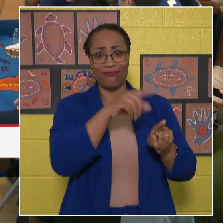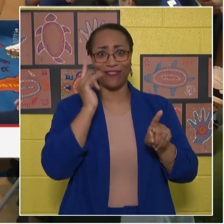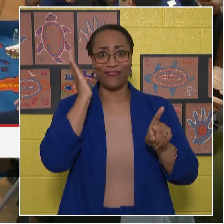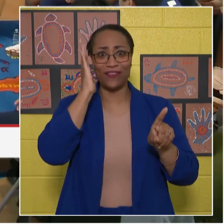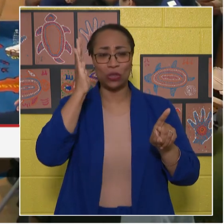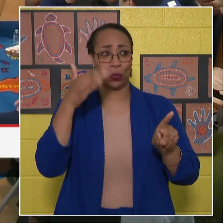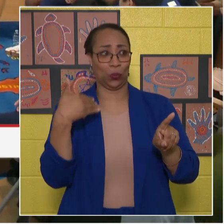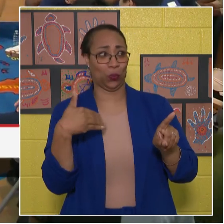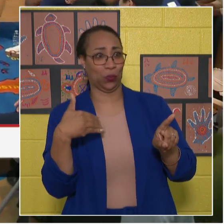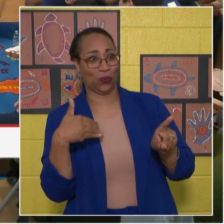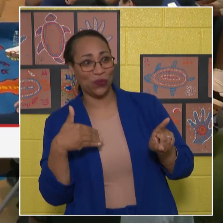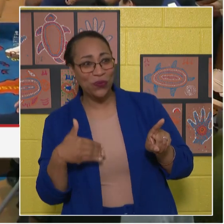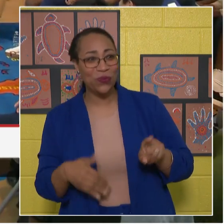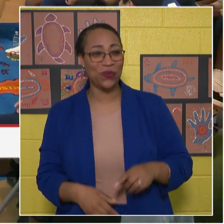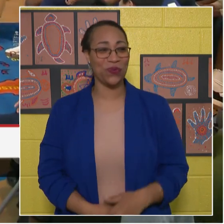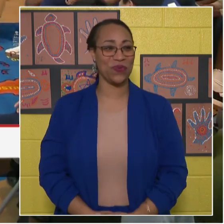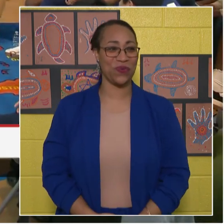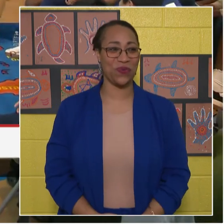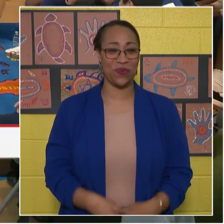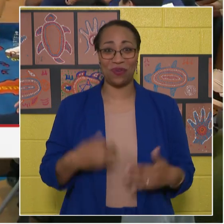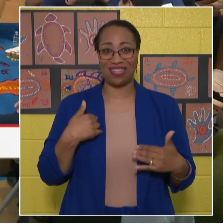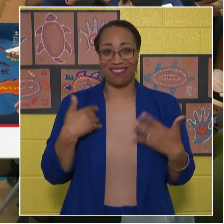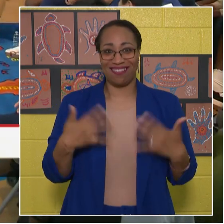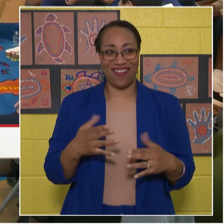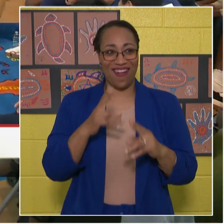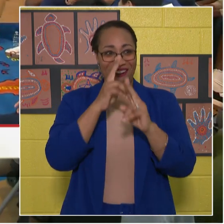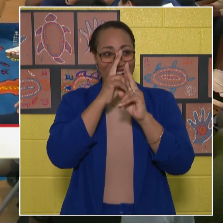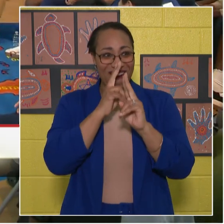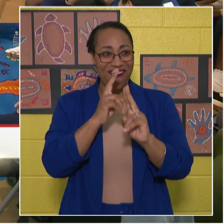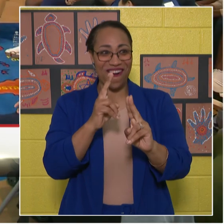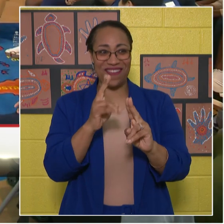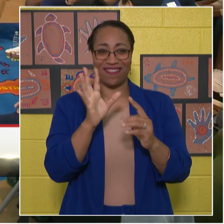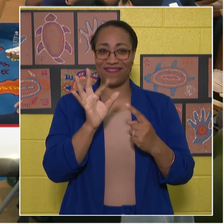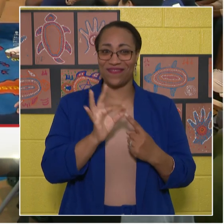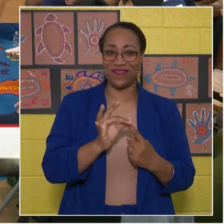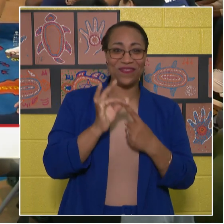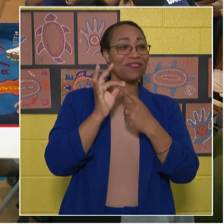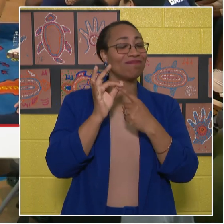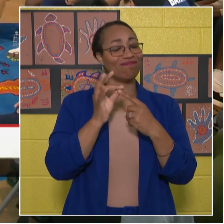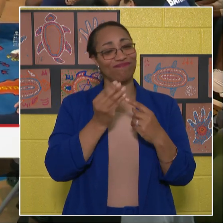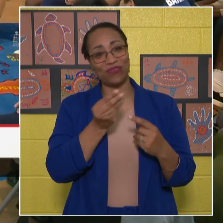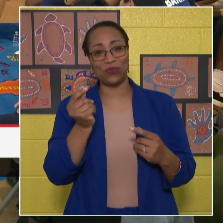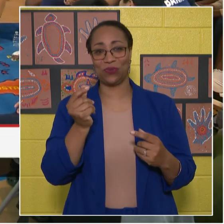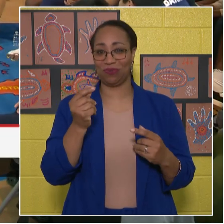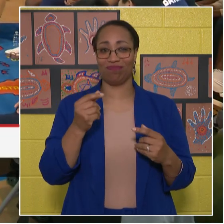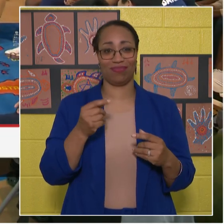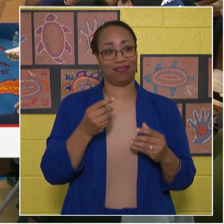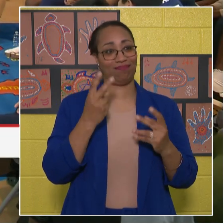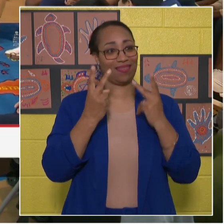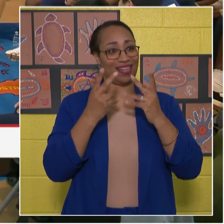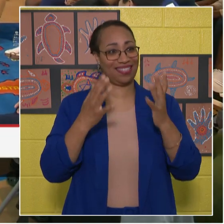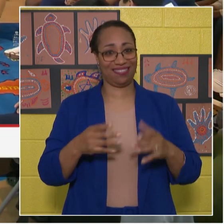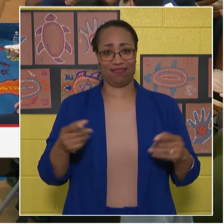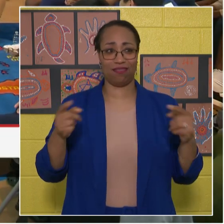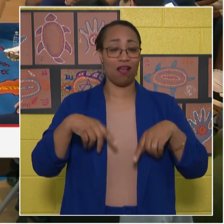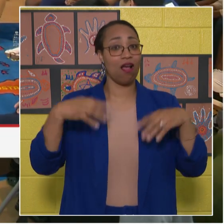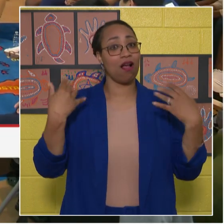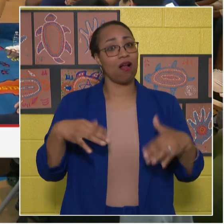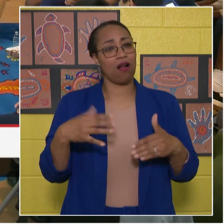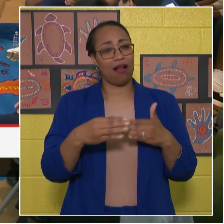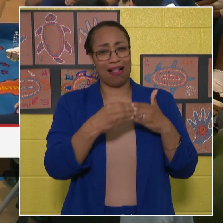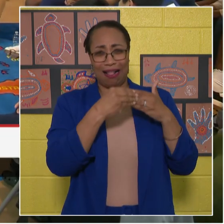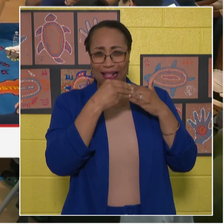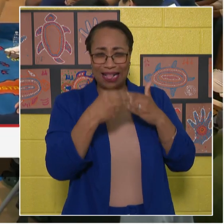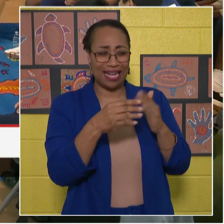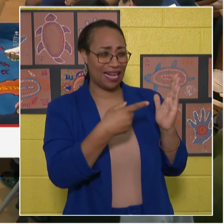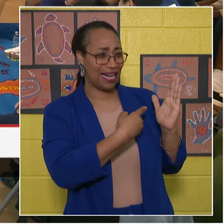We are especially honored to have a few special guests with us today who show incredible leadership and dedication to improving the lives